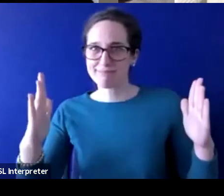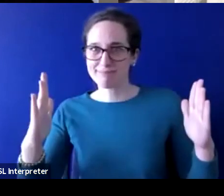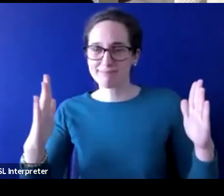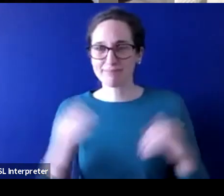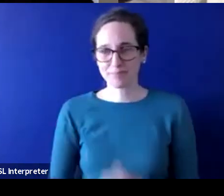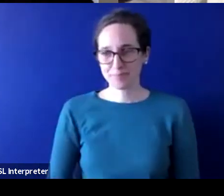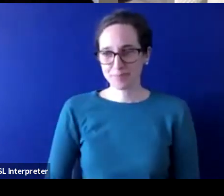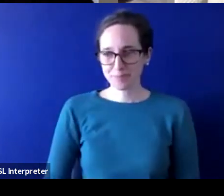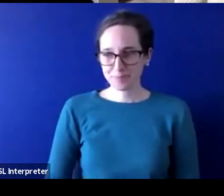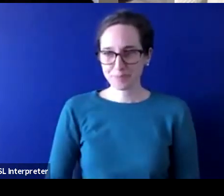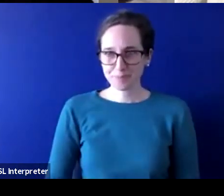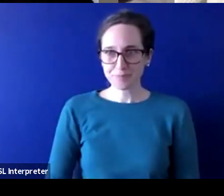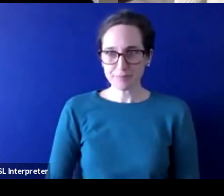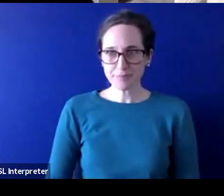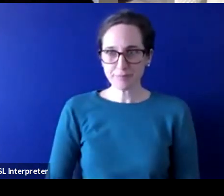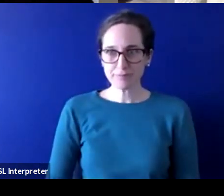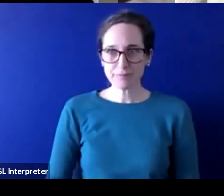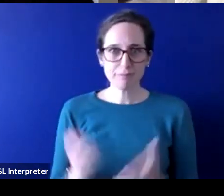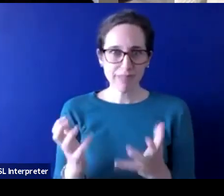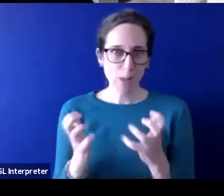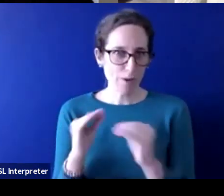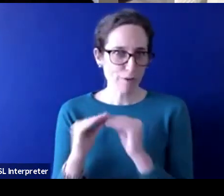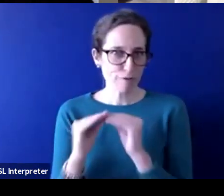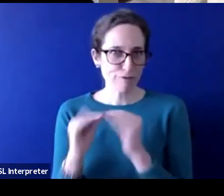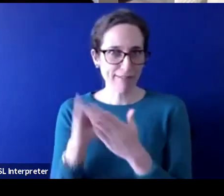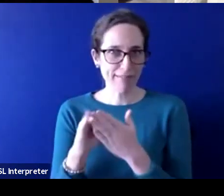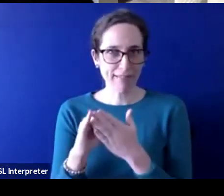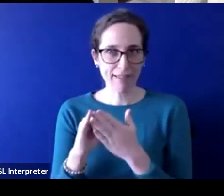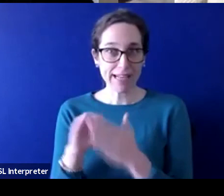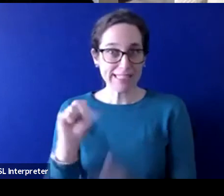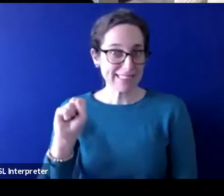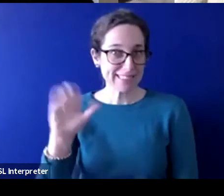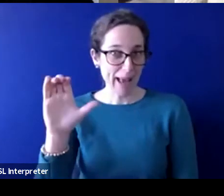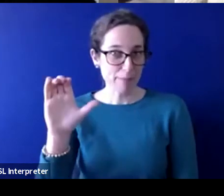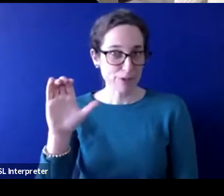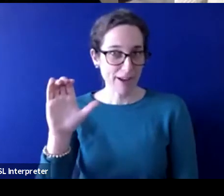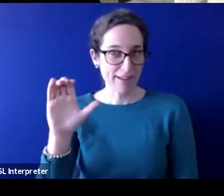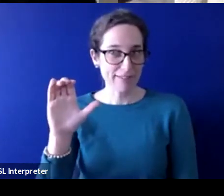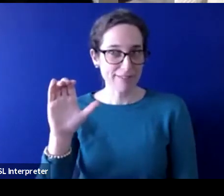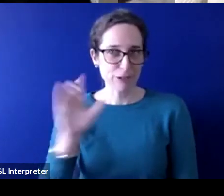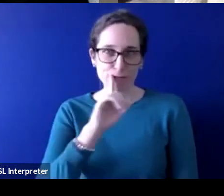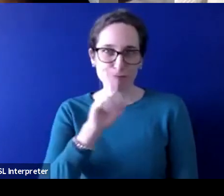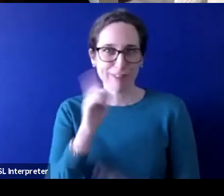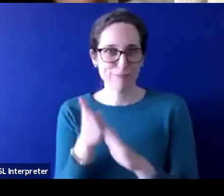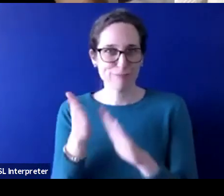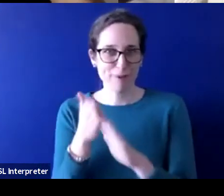late. And by the way, just to correct, Snap is still owned by Evan. I mean, still run by Evan Spiegel. Okay. See, he tried, though. You're